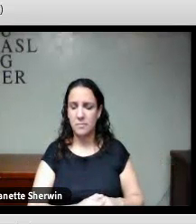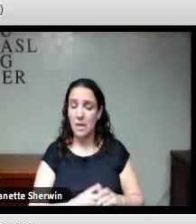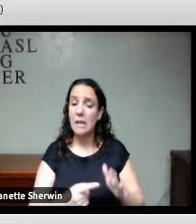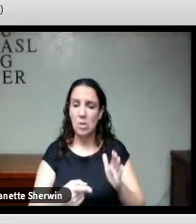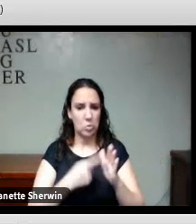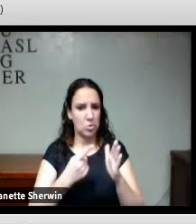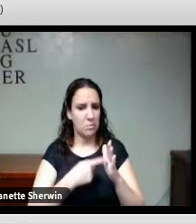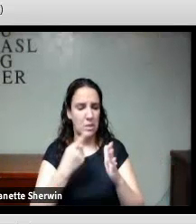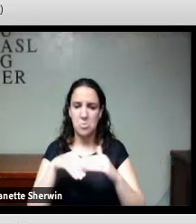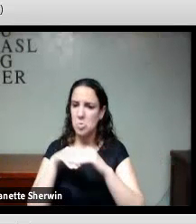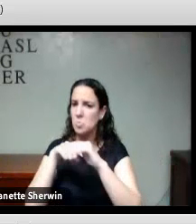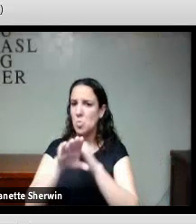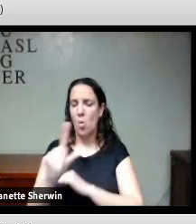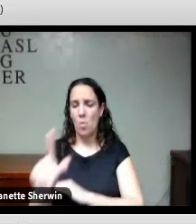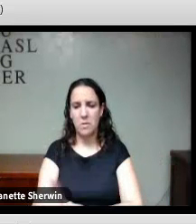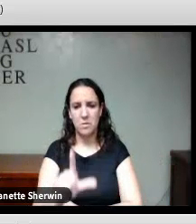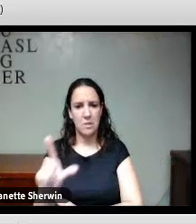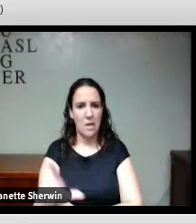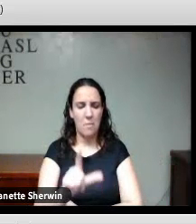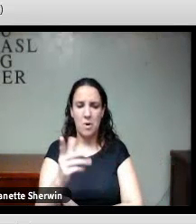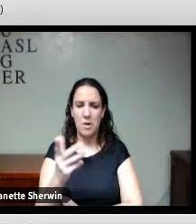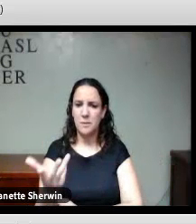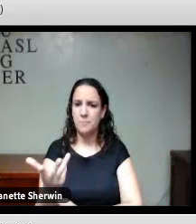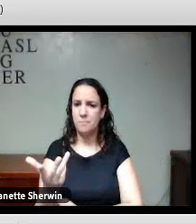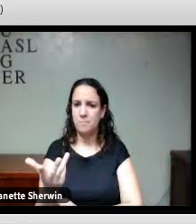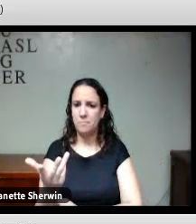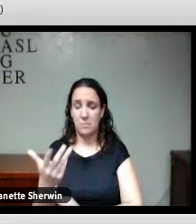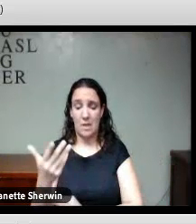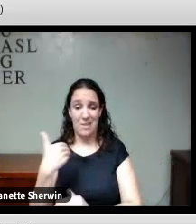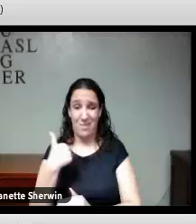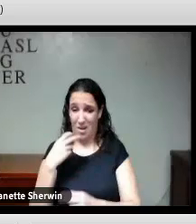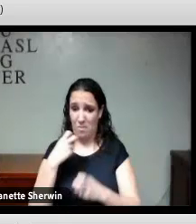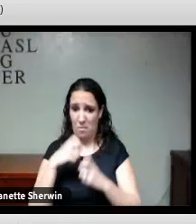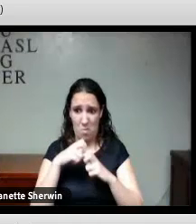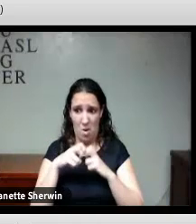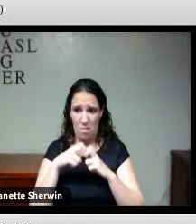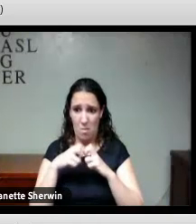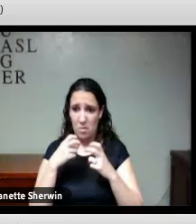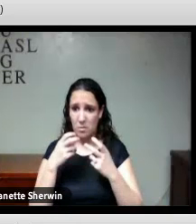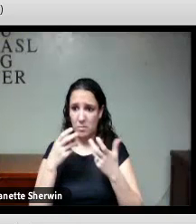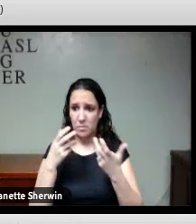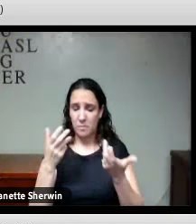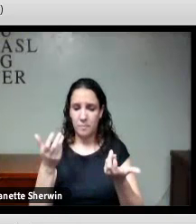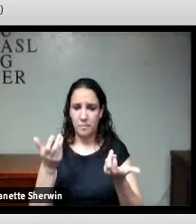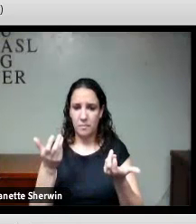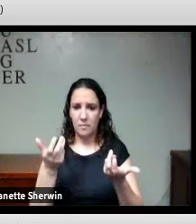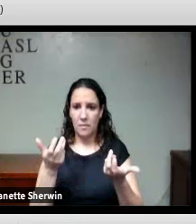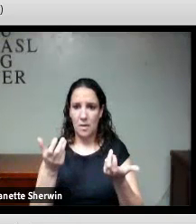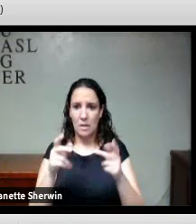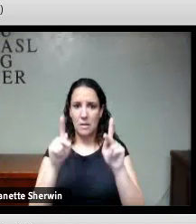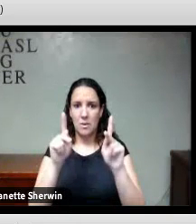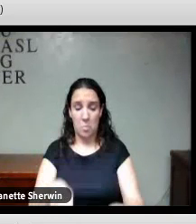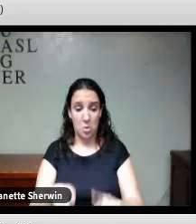a library situation where you go in and you've got an issue, and the person on the other